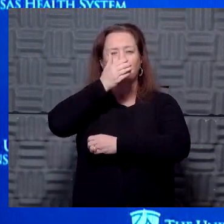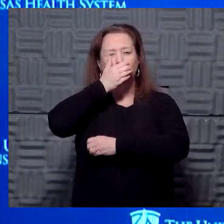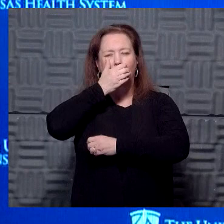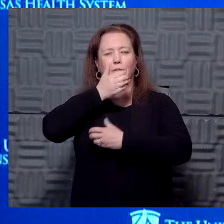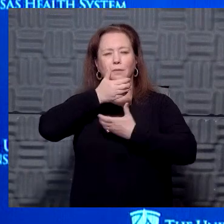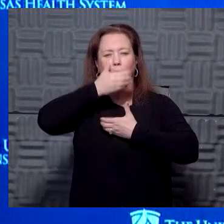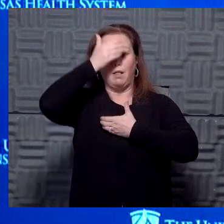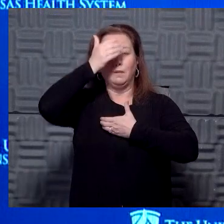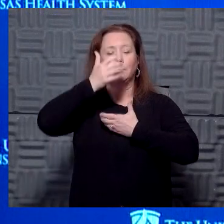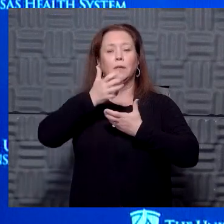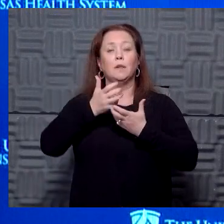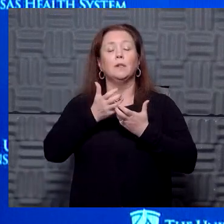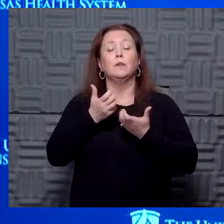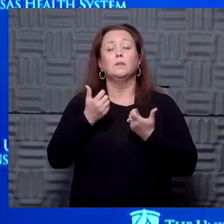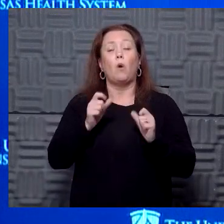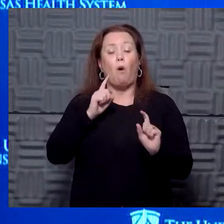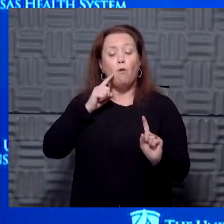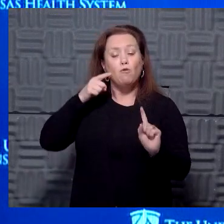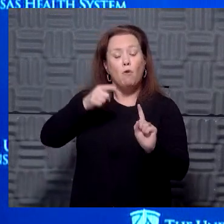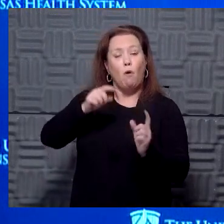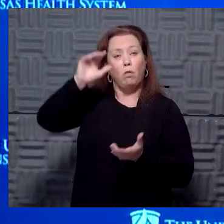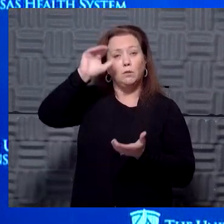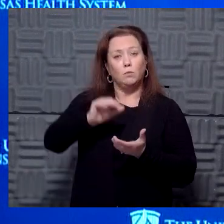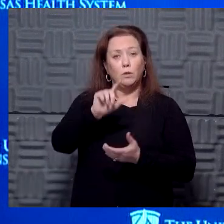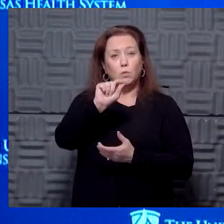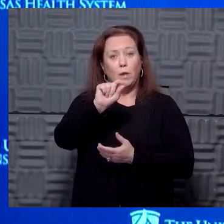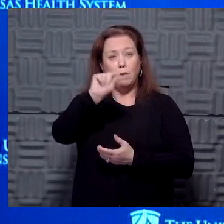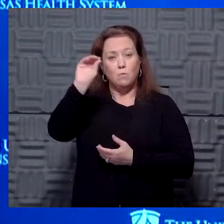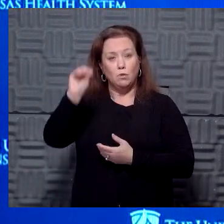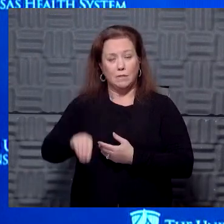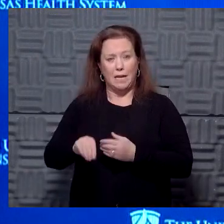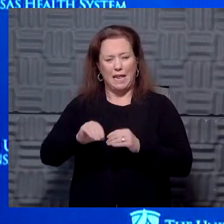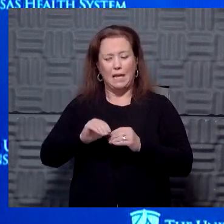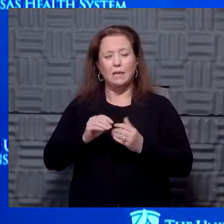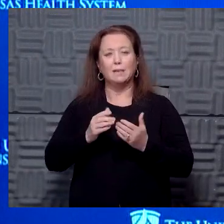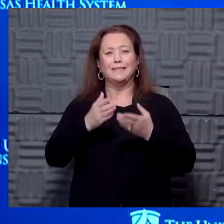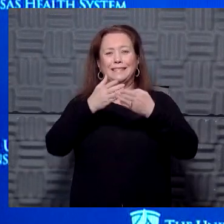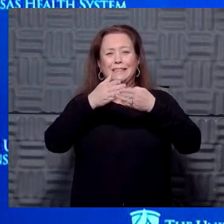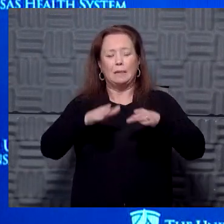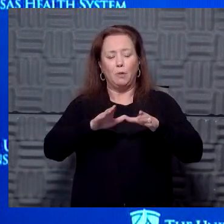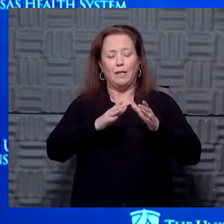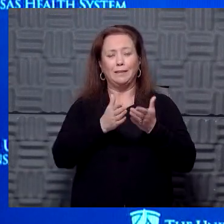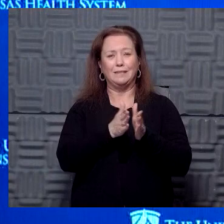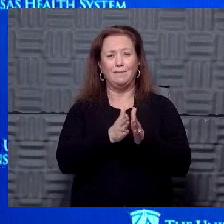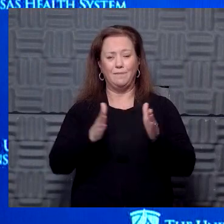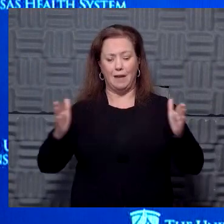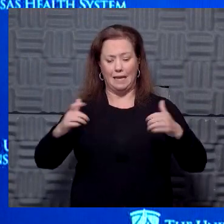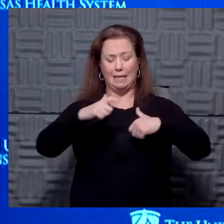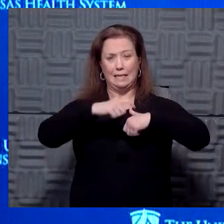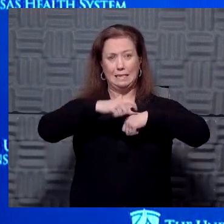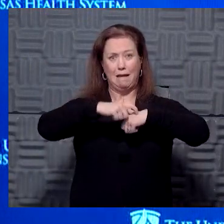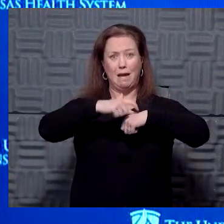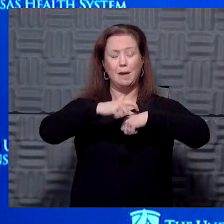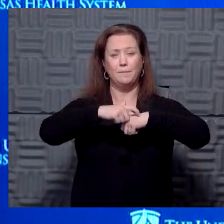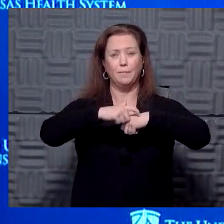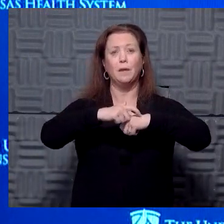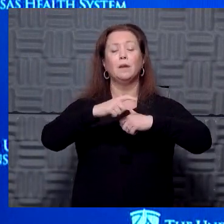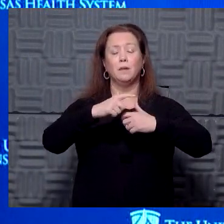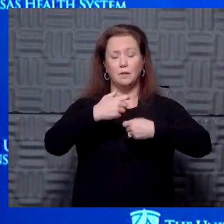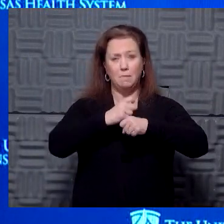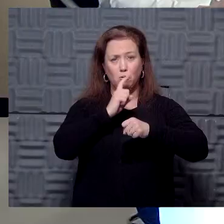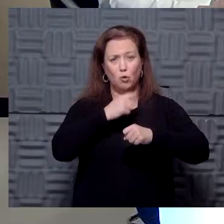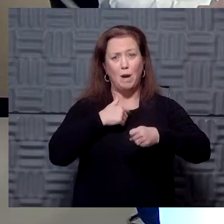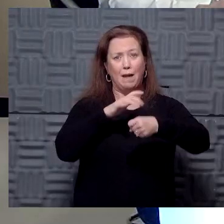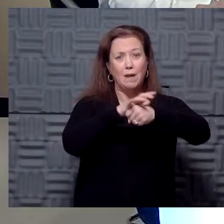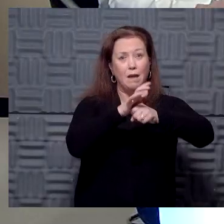distancing is to lower that down to 20% and spread it over a greater period of time. Because if we do that, again, there's enough beds, number